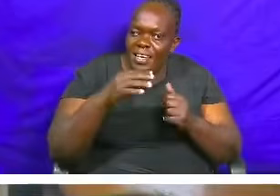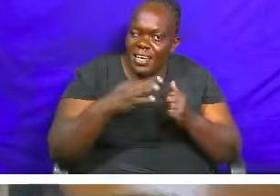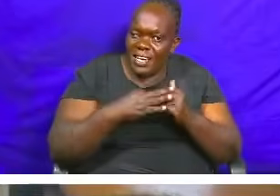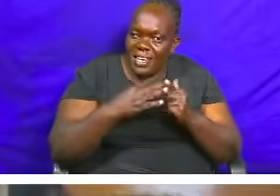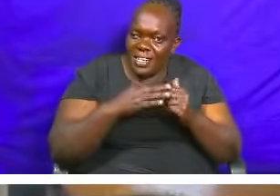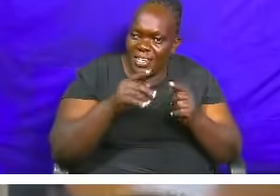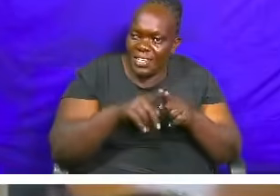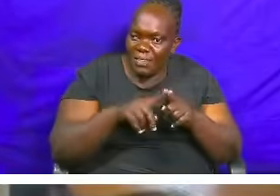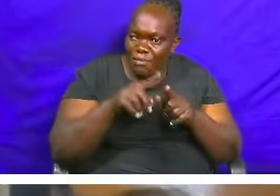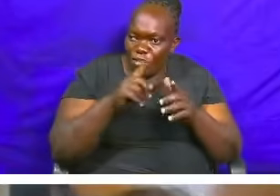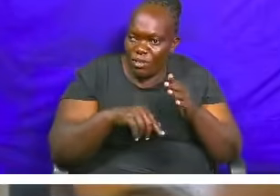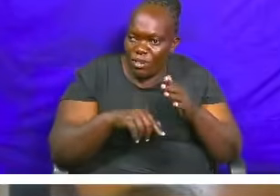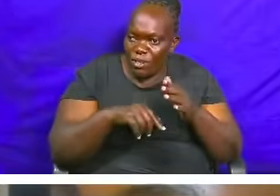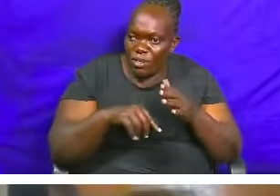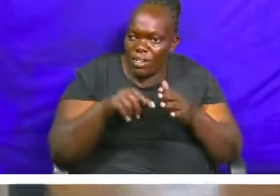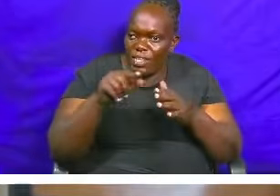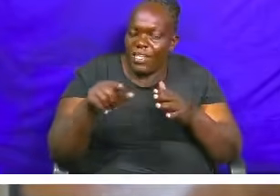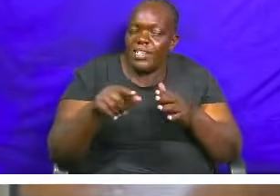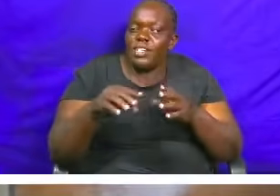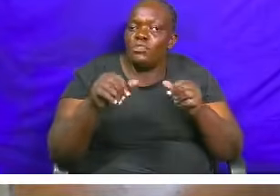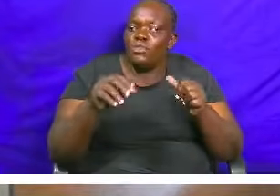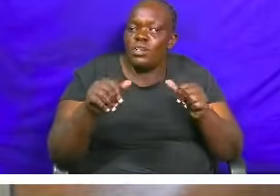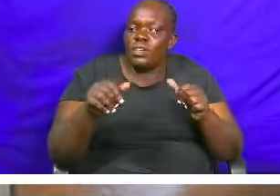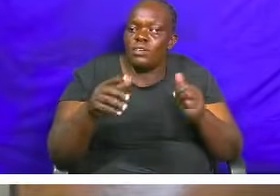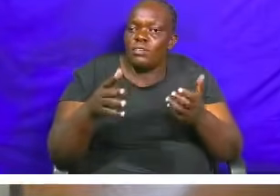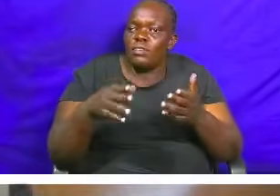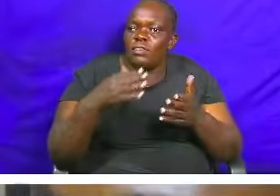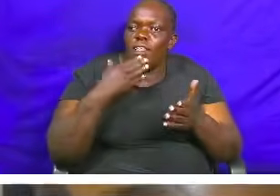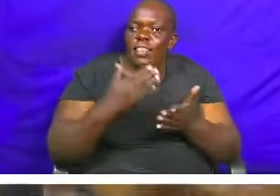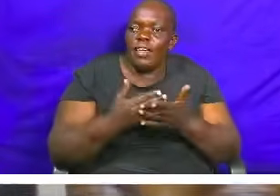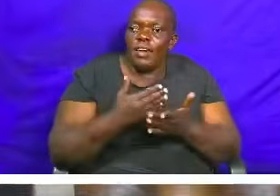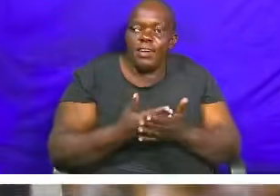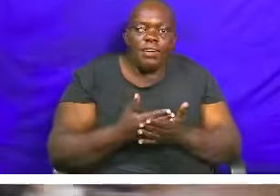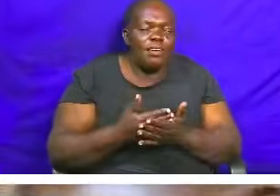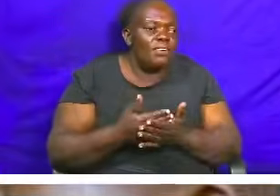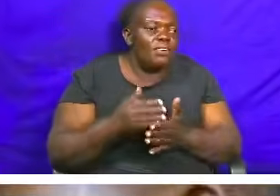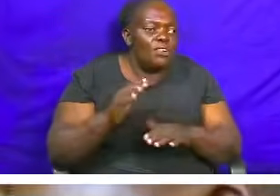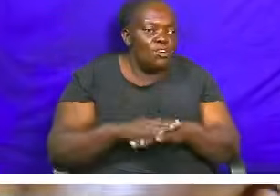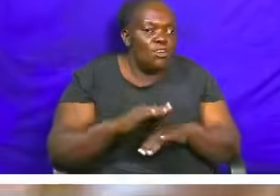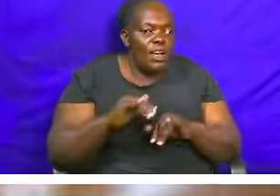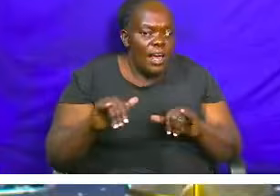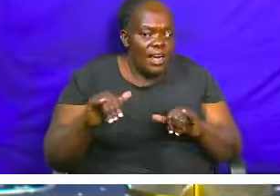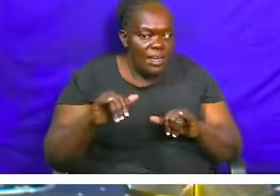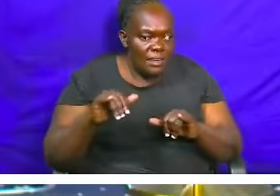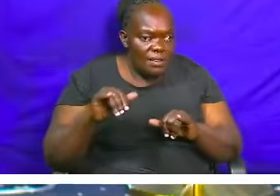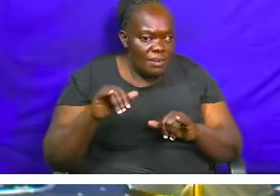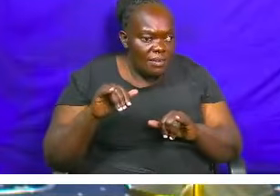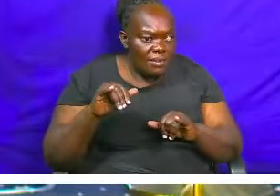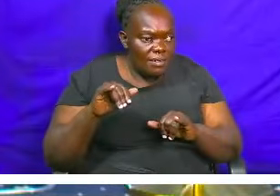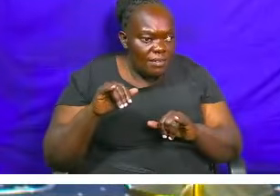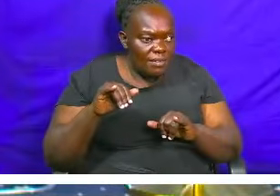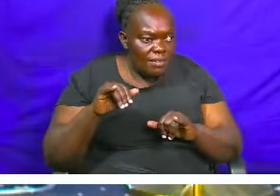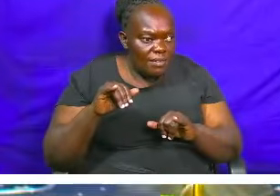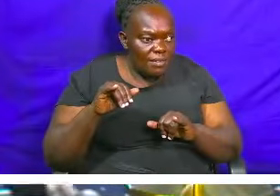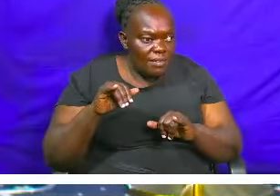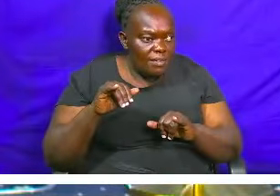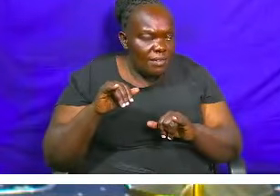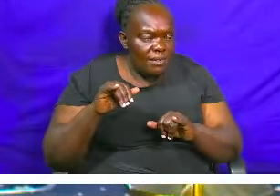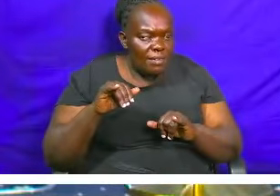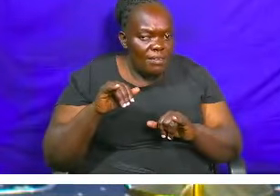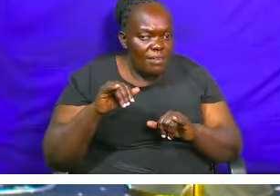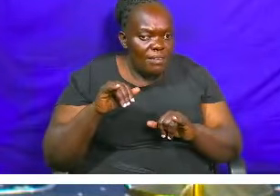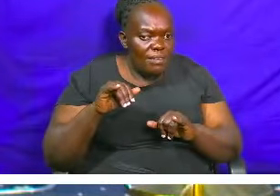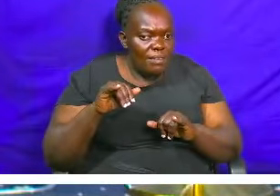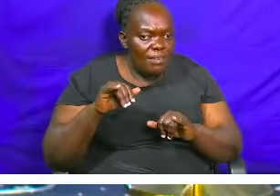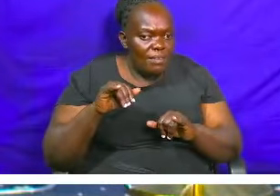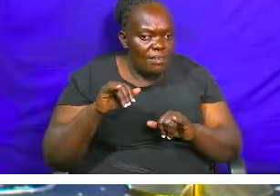around 30 to 40 shillings. So is it politics or professionalism? Thank you. Finally, let's go online. Maybe one question from online. Please pass on the mic. You have less than a minute to